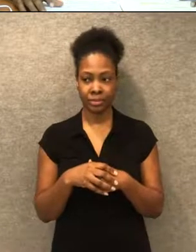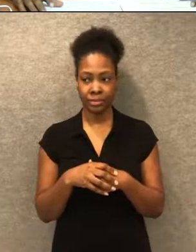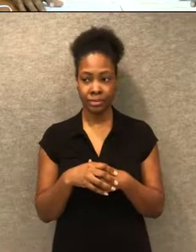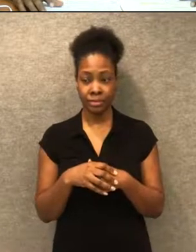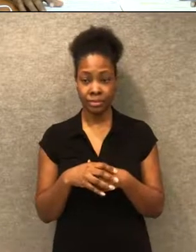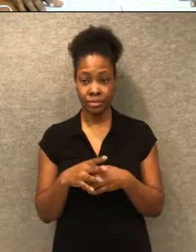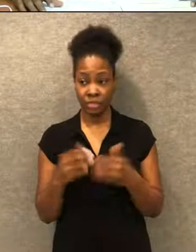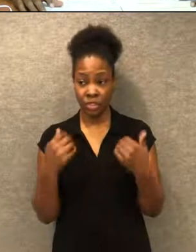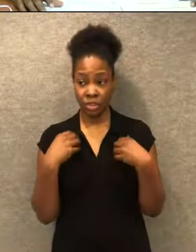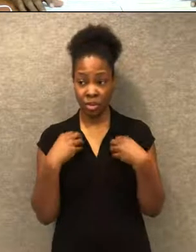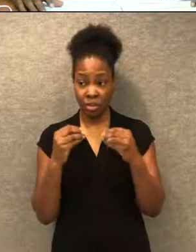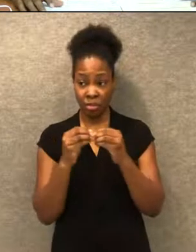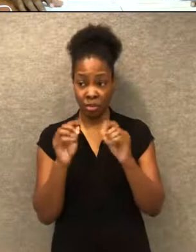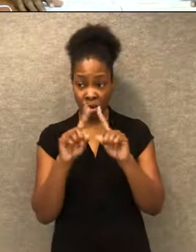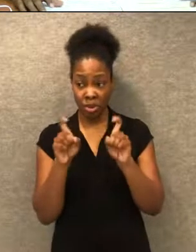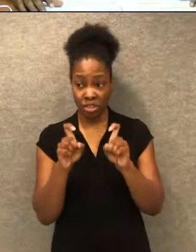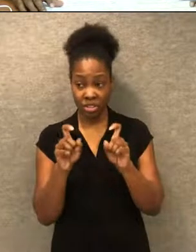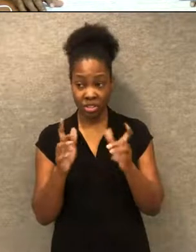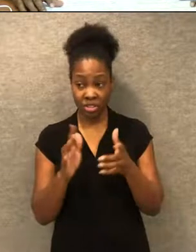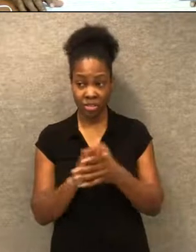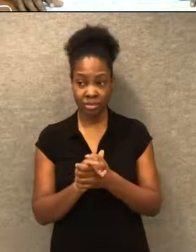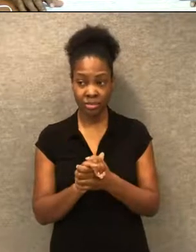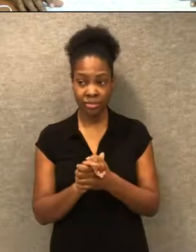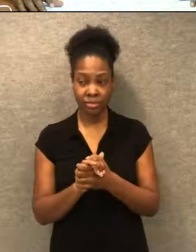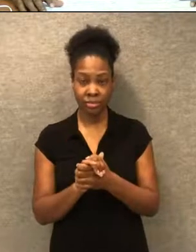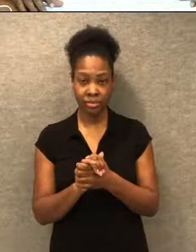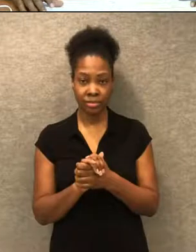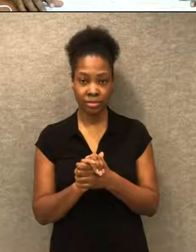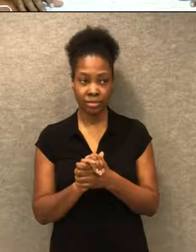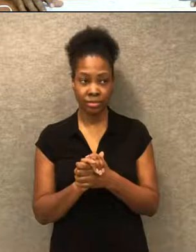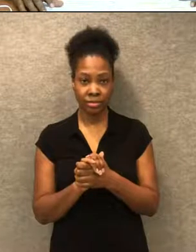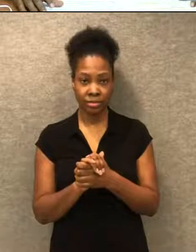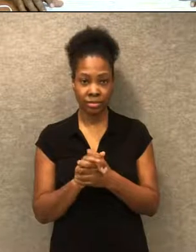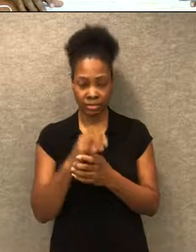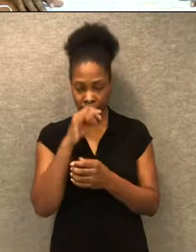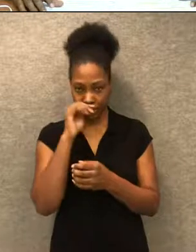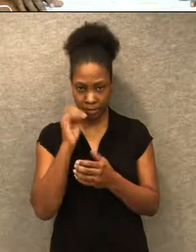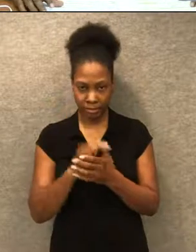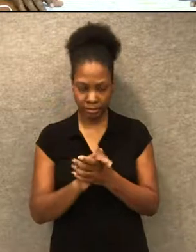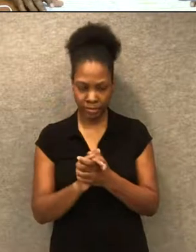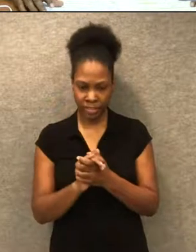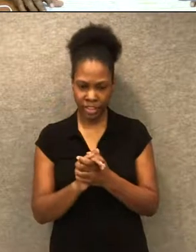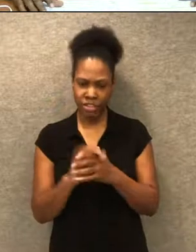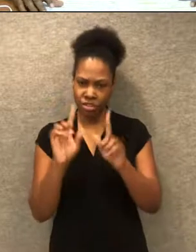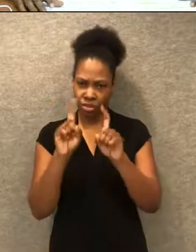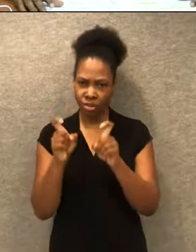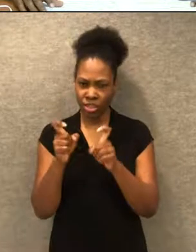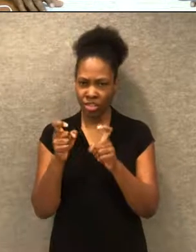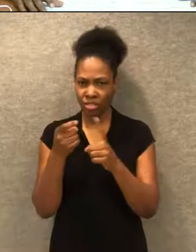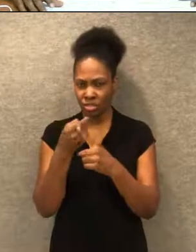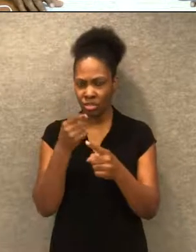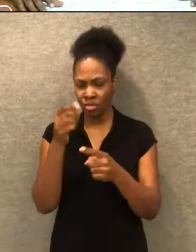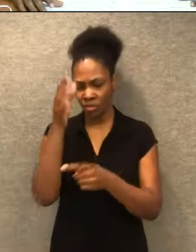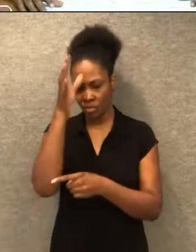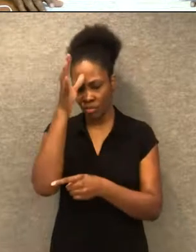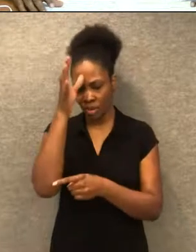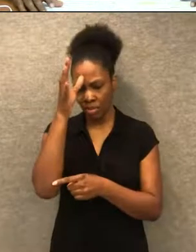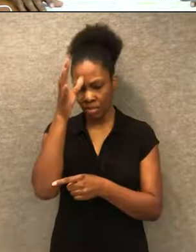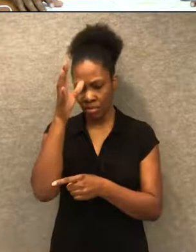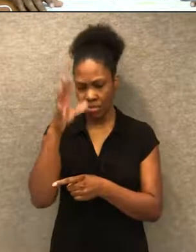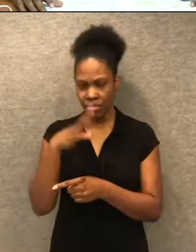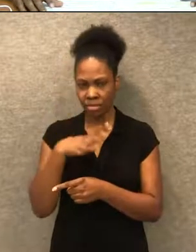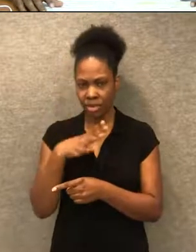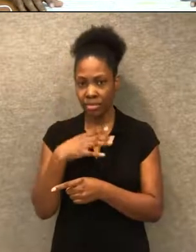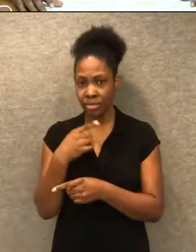quick? This person dropped off the line, but I read their question. And the question was from Toby. And Toby